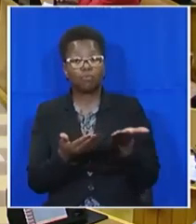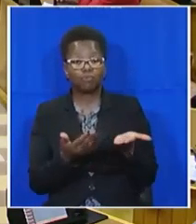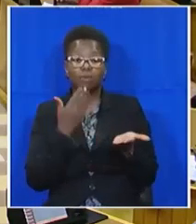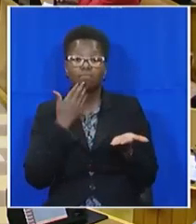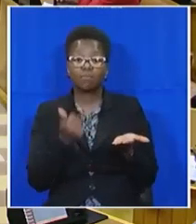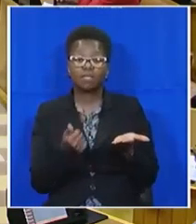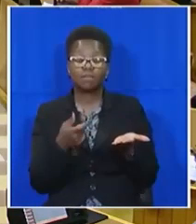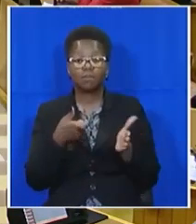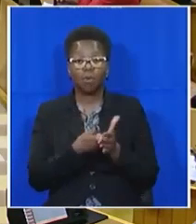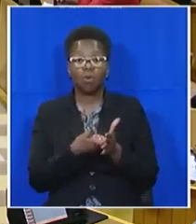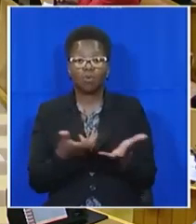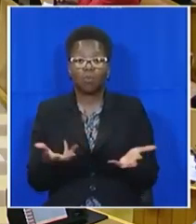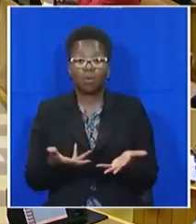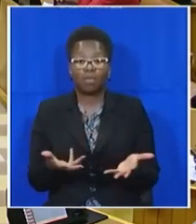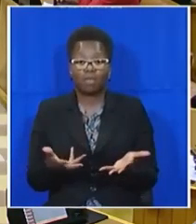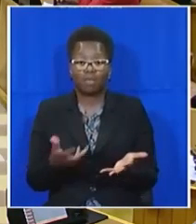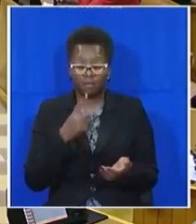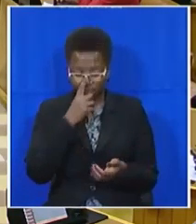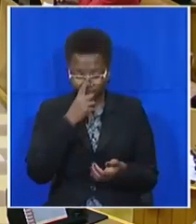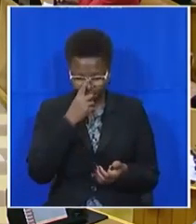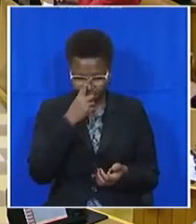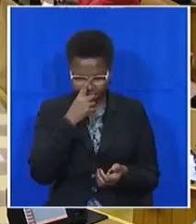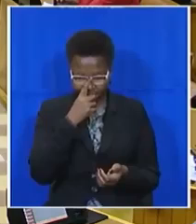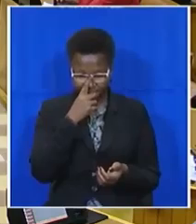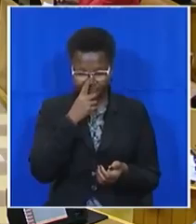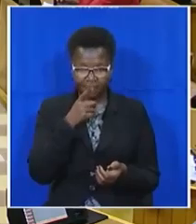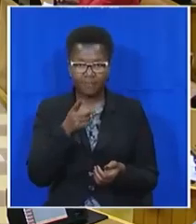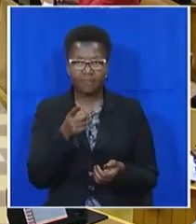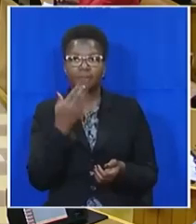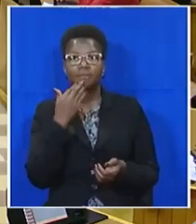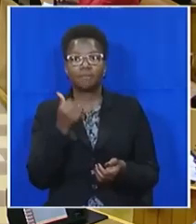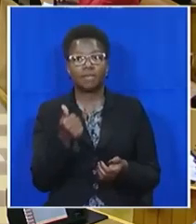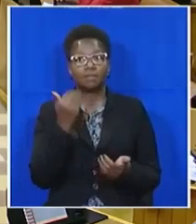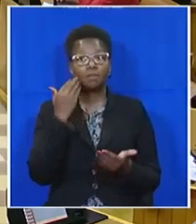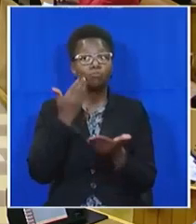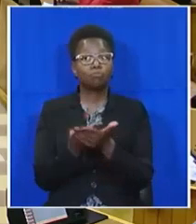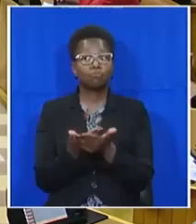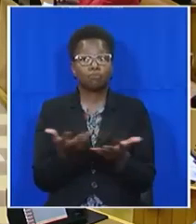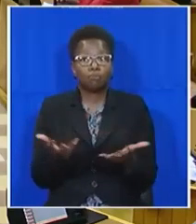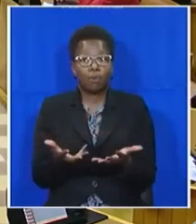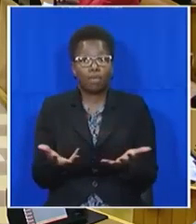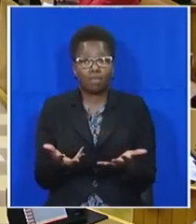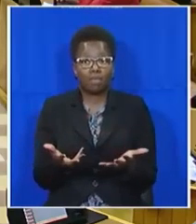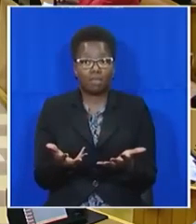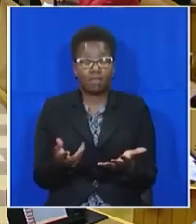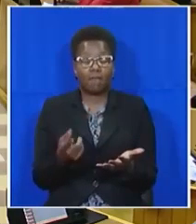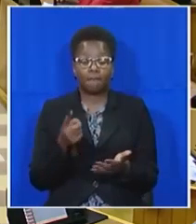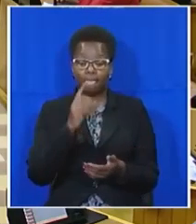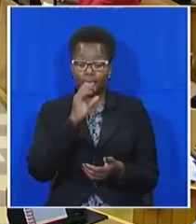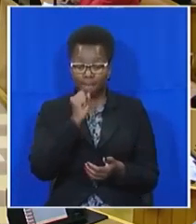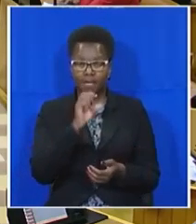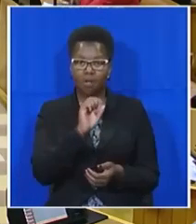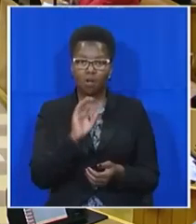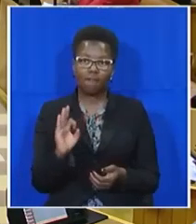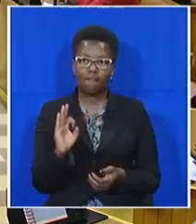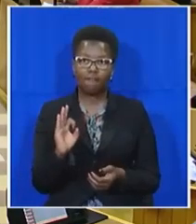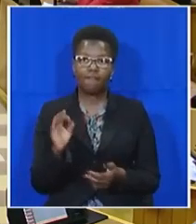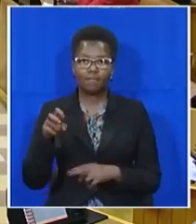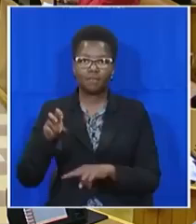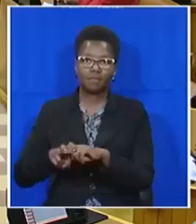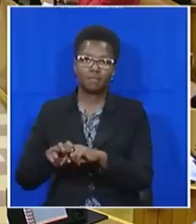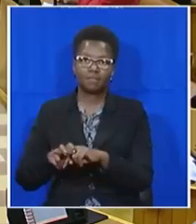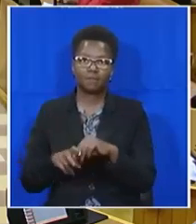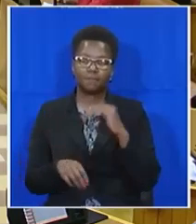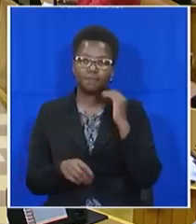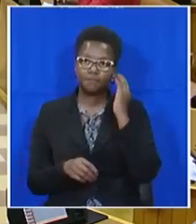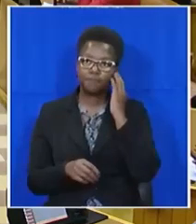That's that he not a claims point is of his? order. Honorable Member, For that's not a failure point to of order. prove such a Honorable Member, proof. I'm switching off your mic now. Take your seat.